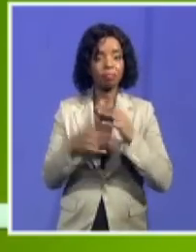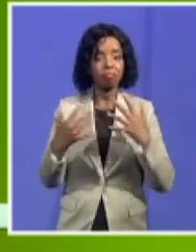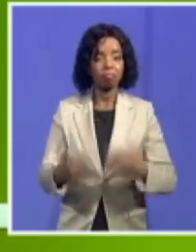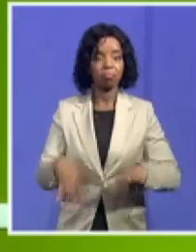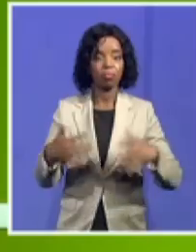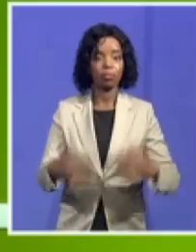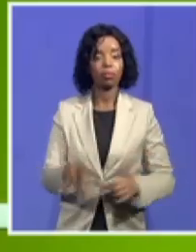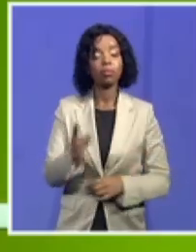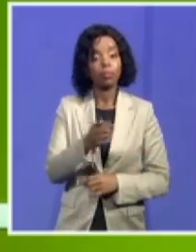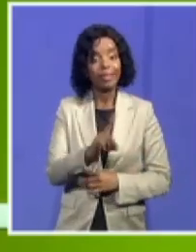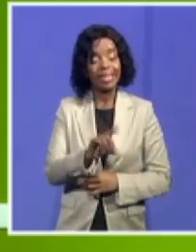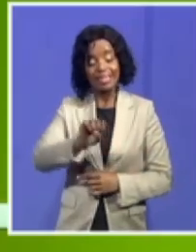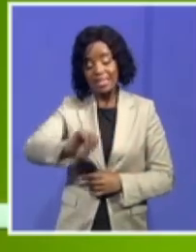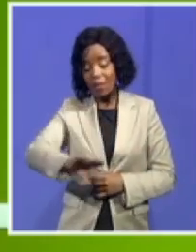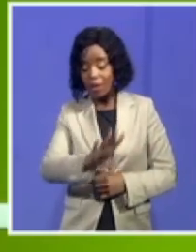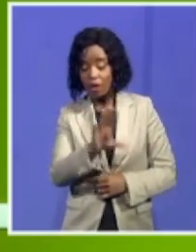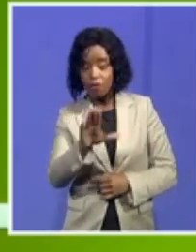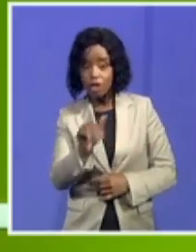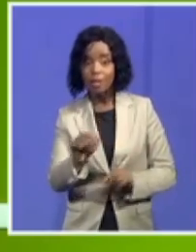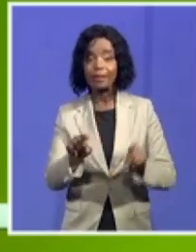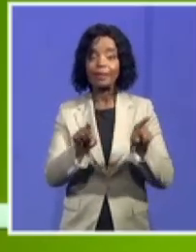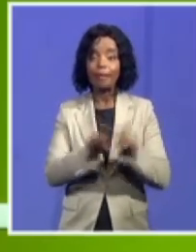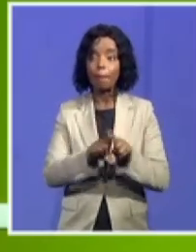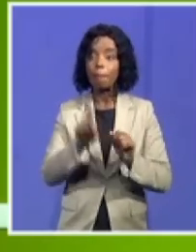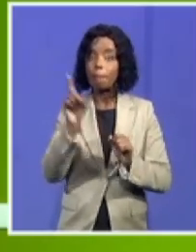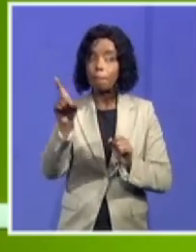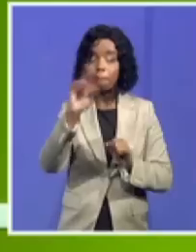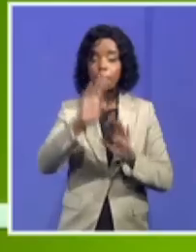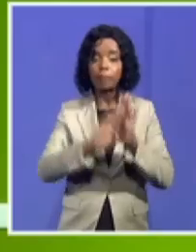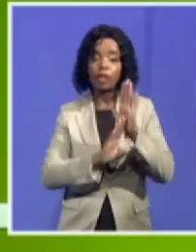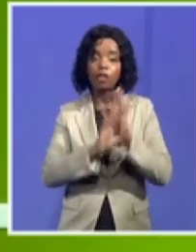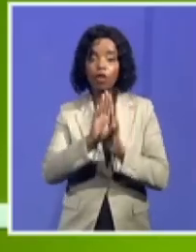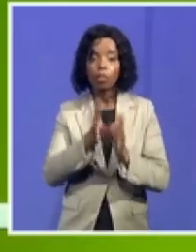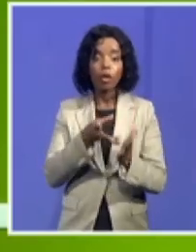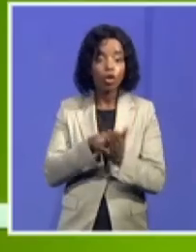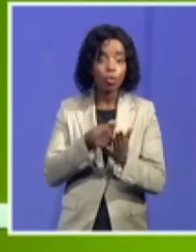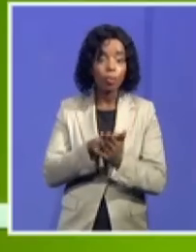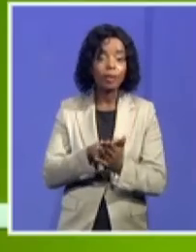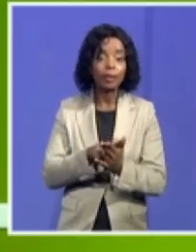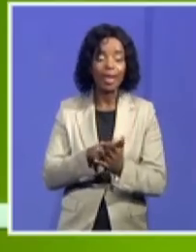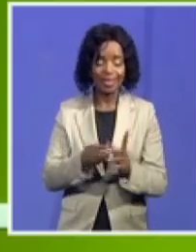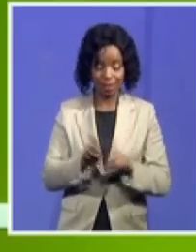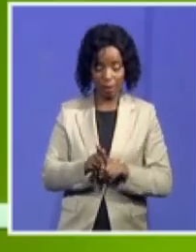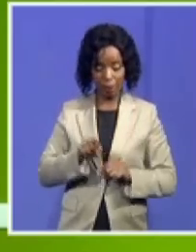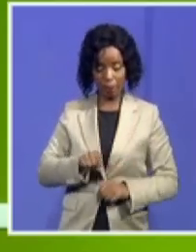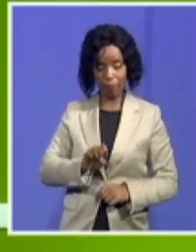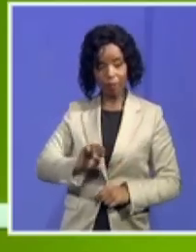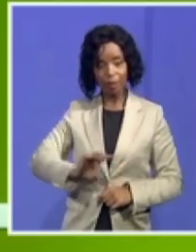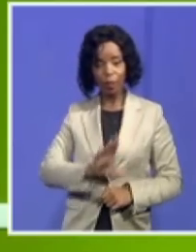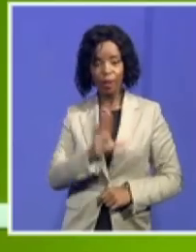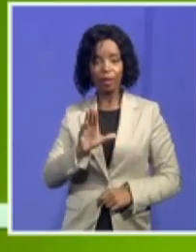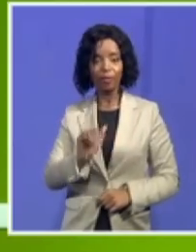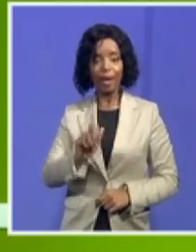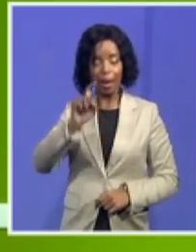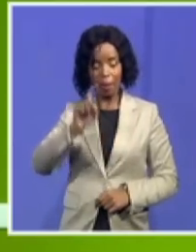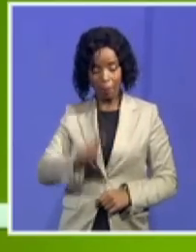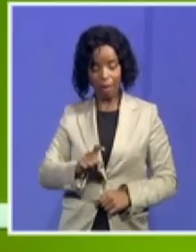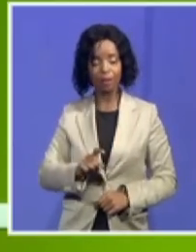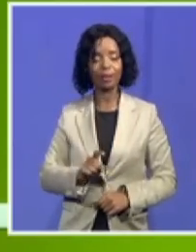like all developing economies, be given the necessary development